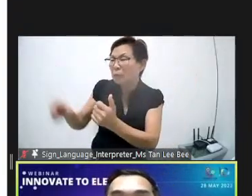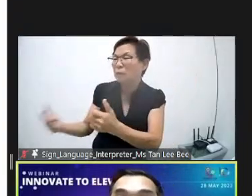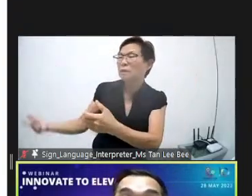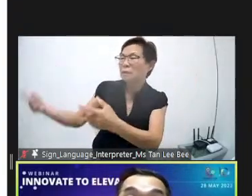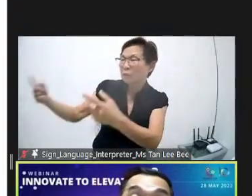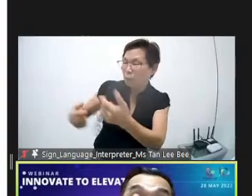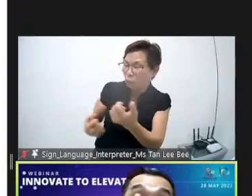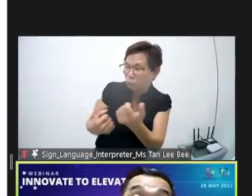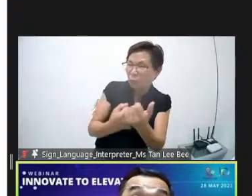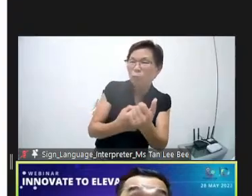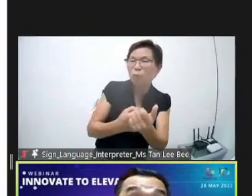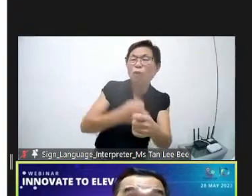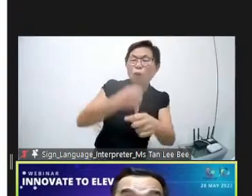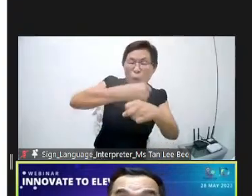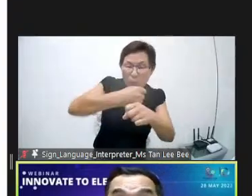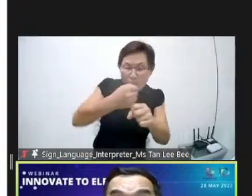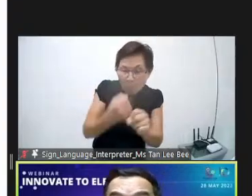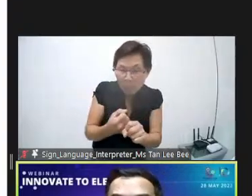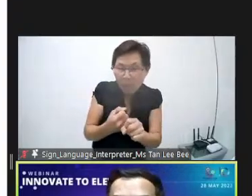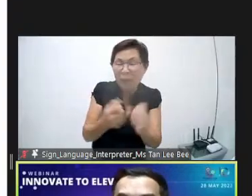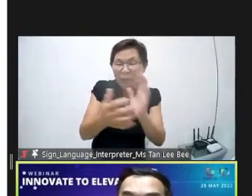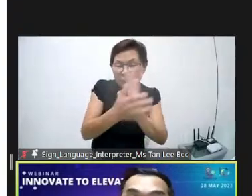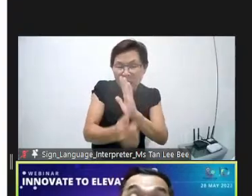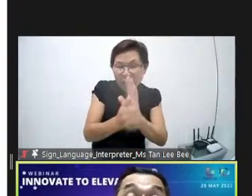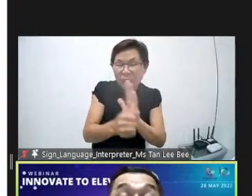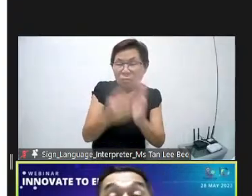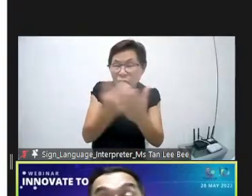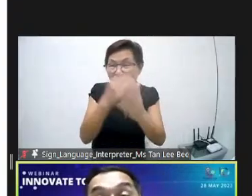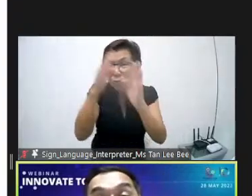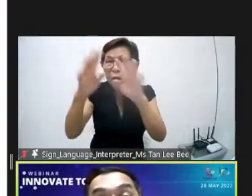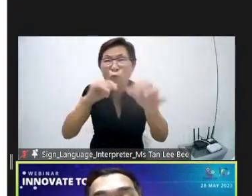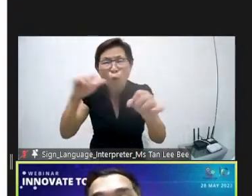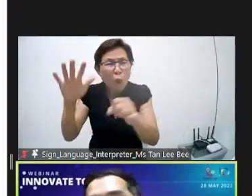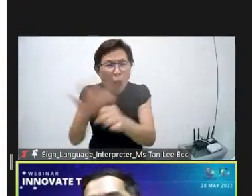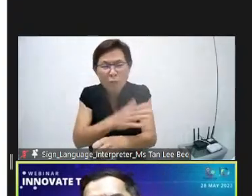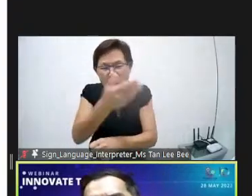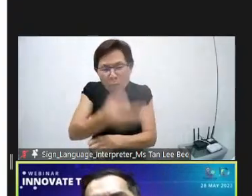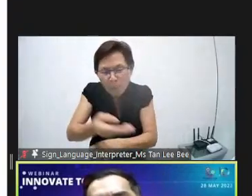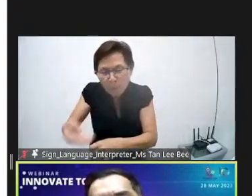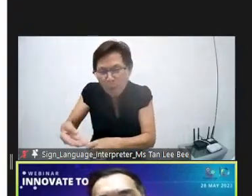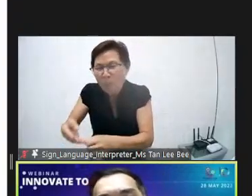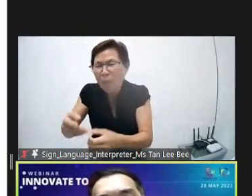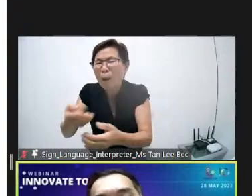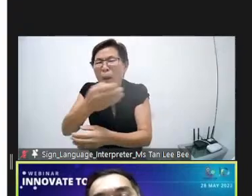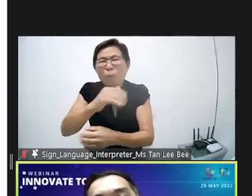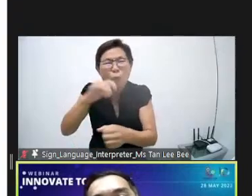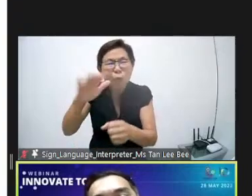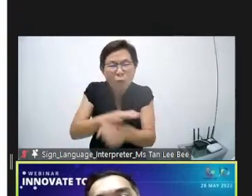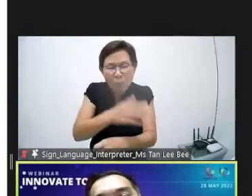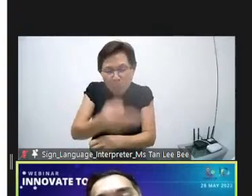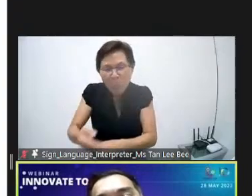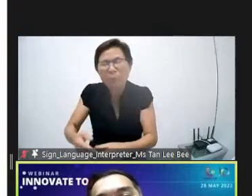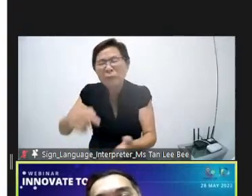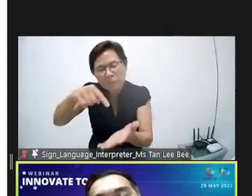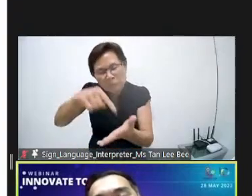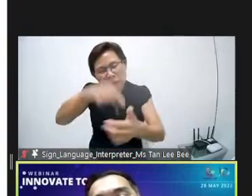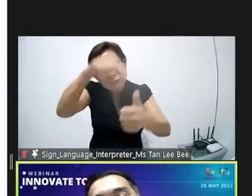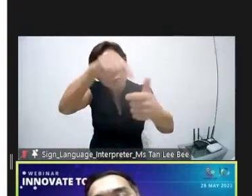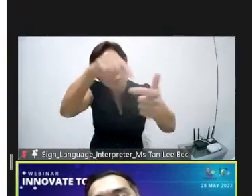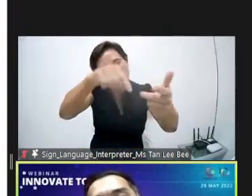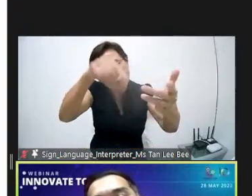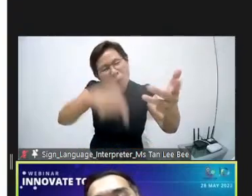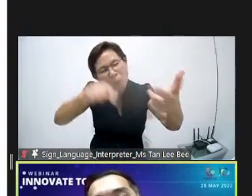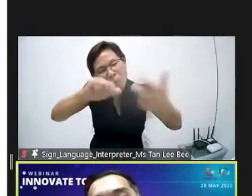talent in innovation, and they don't really have not enough reference material. So this is all the issues that sometimes